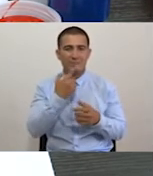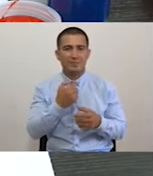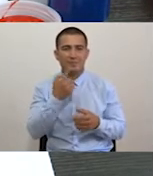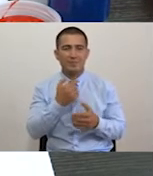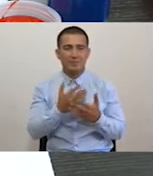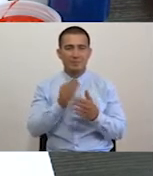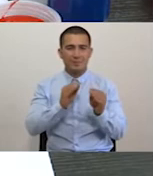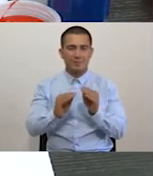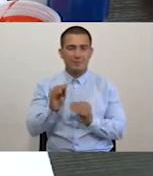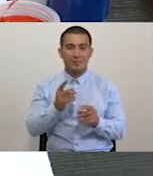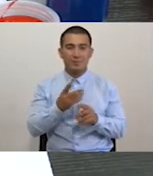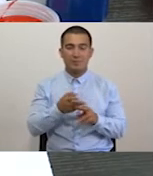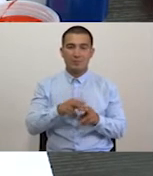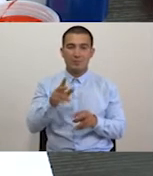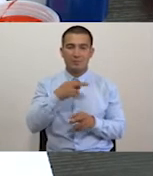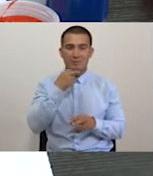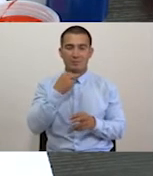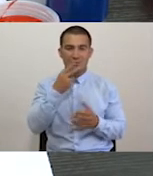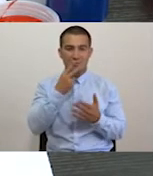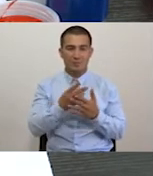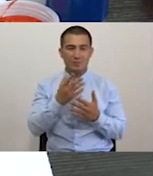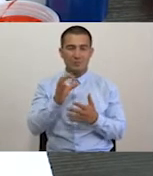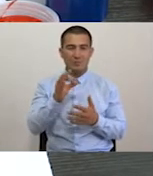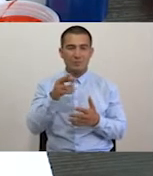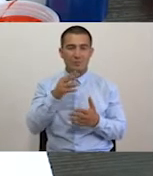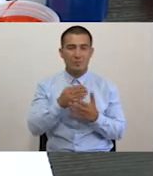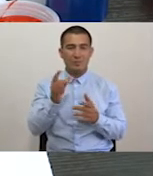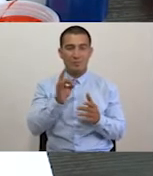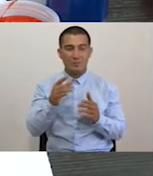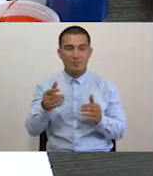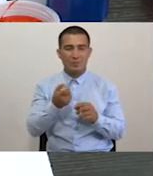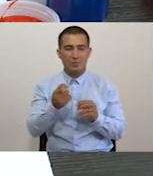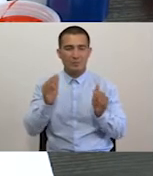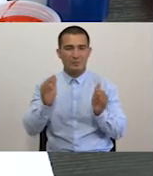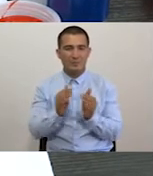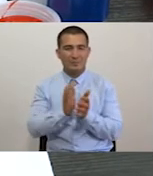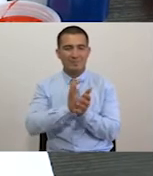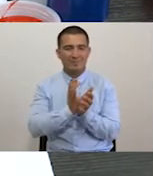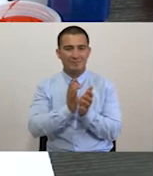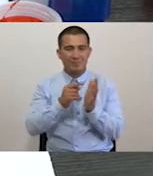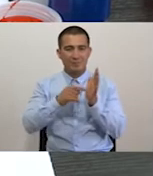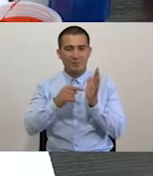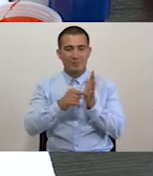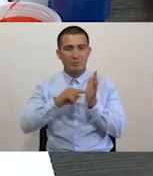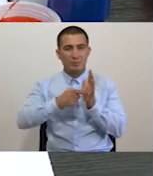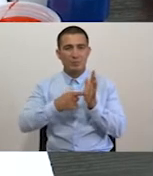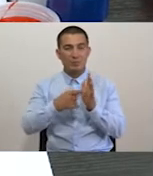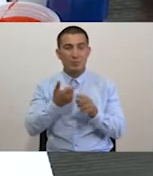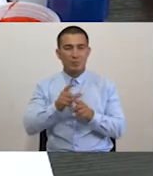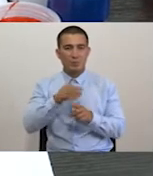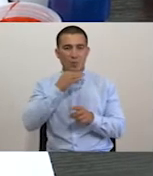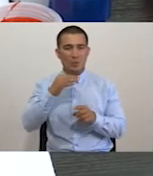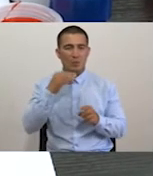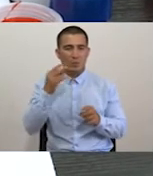Yana shunga e'tibor beringki, soya qismlaridagi nuqtalar orasi biroz zichroq, yorug' qismdagi nuqtalar orasi